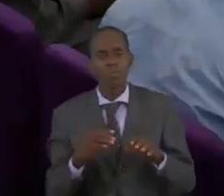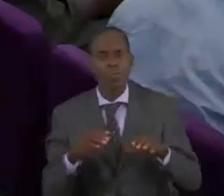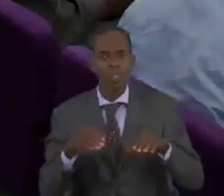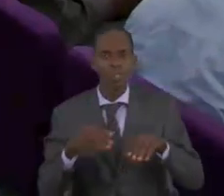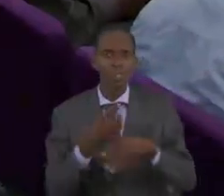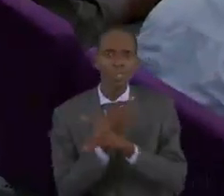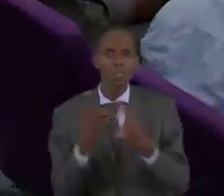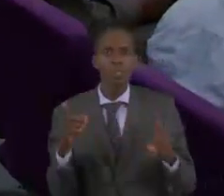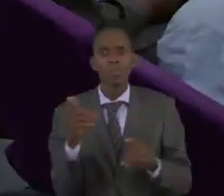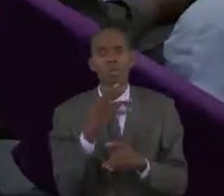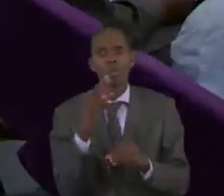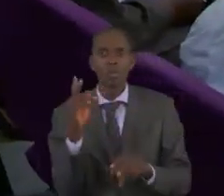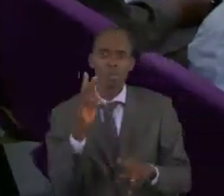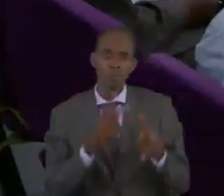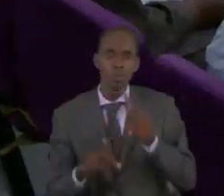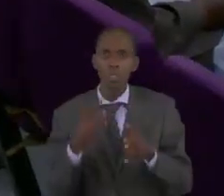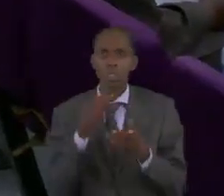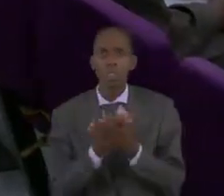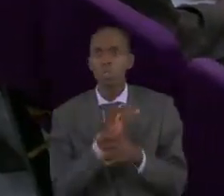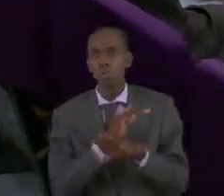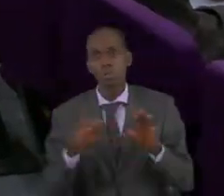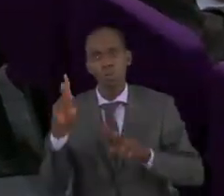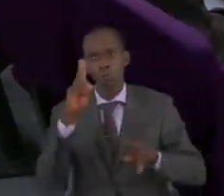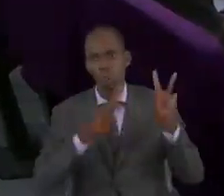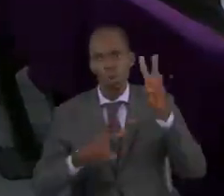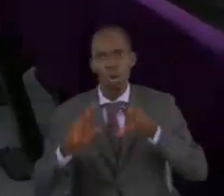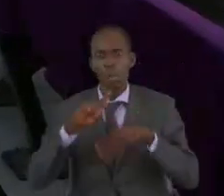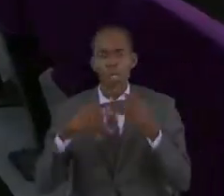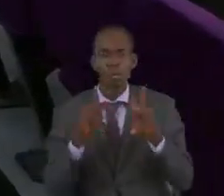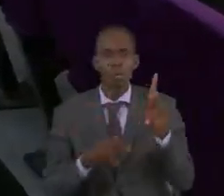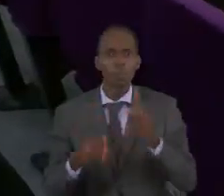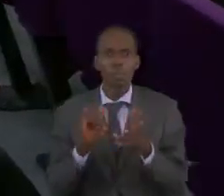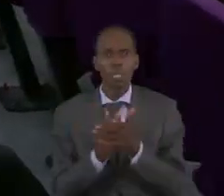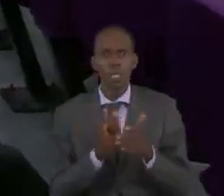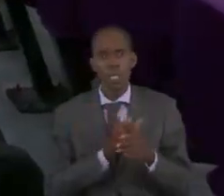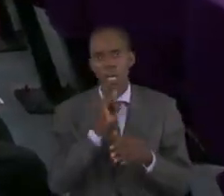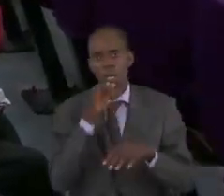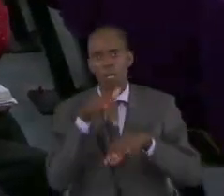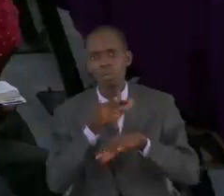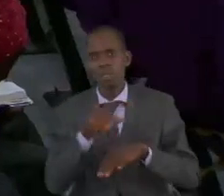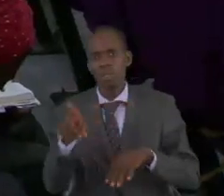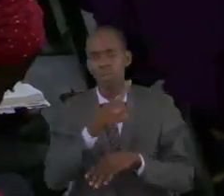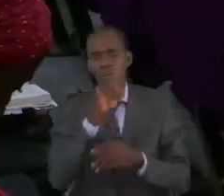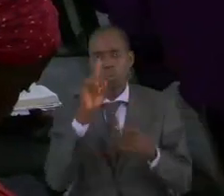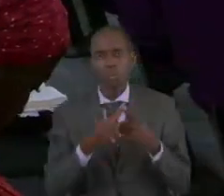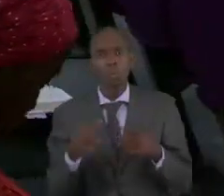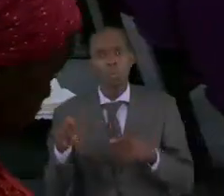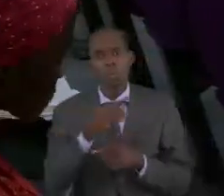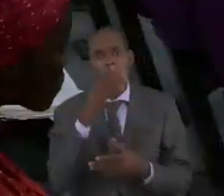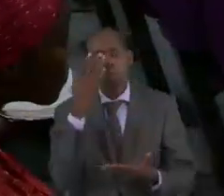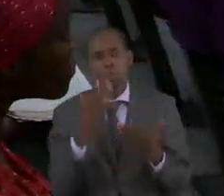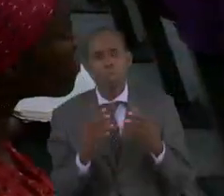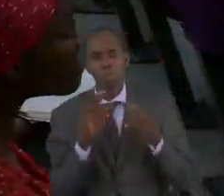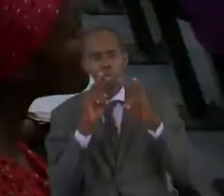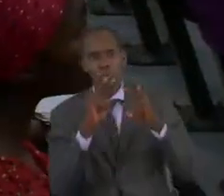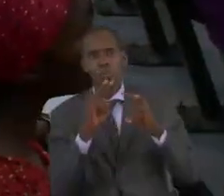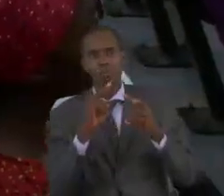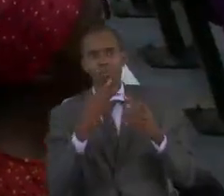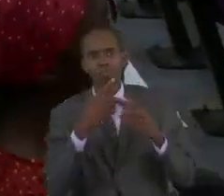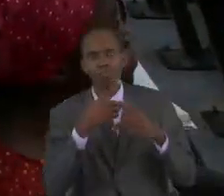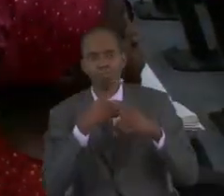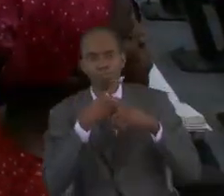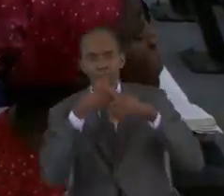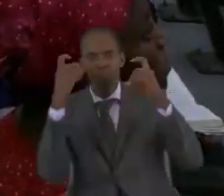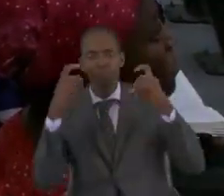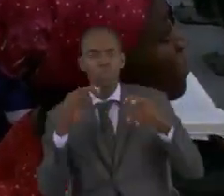the people, he said, don't worry about the people I'm sending you to. They might look fierce. They might look